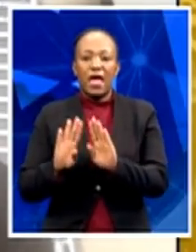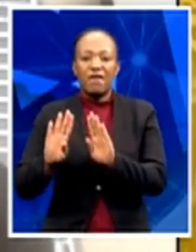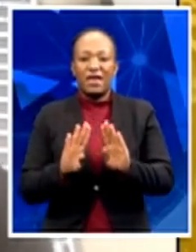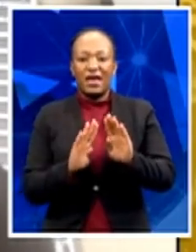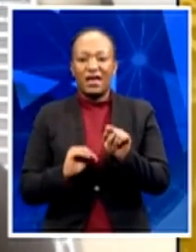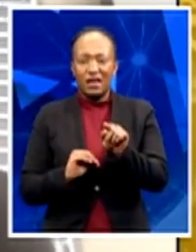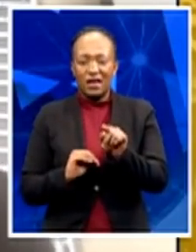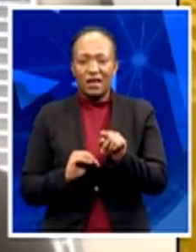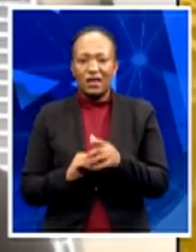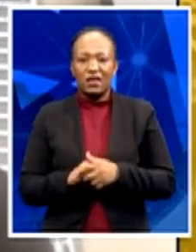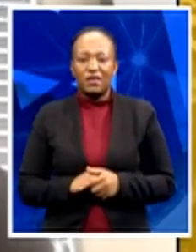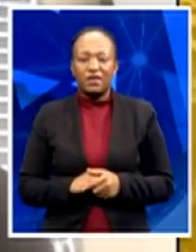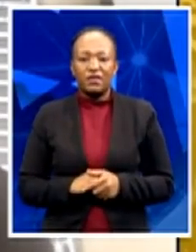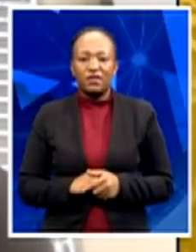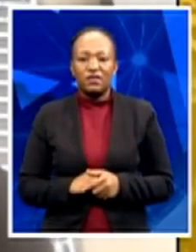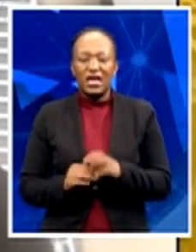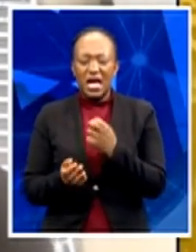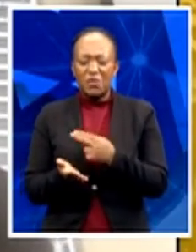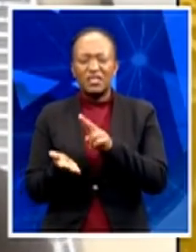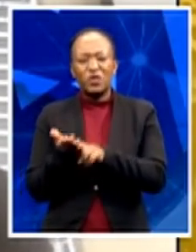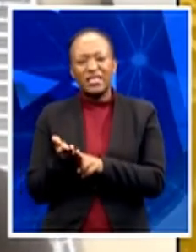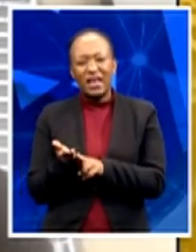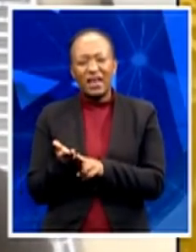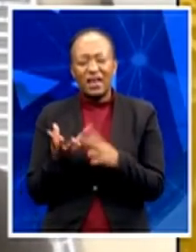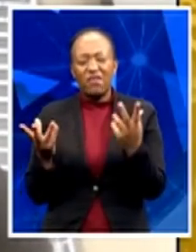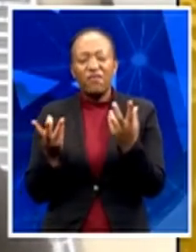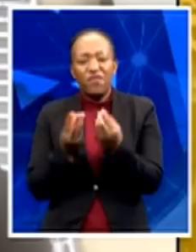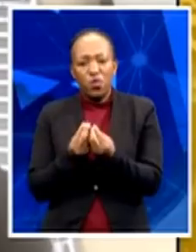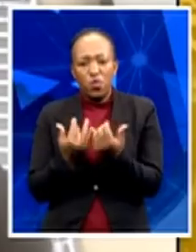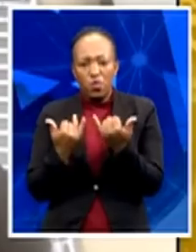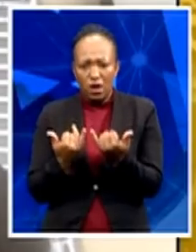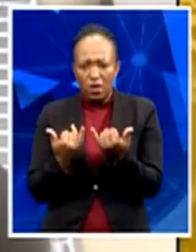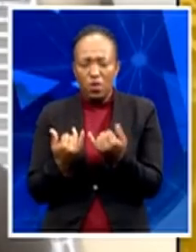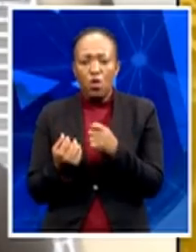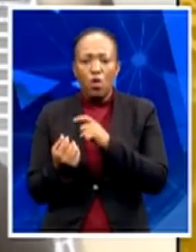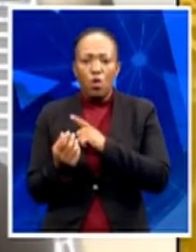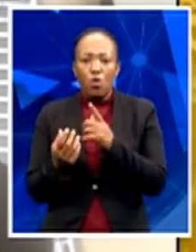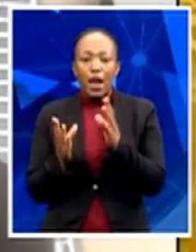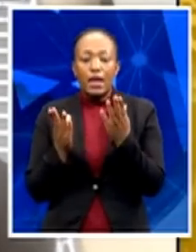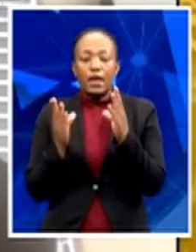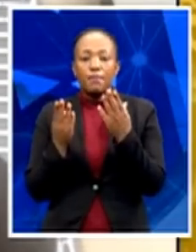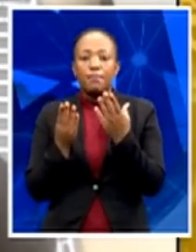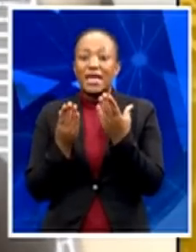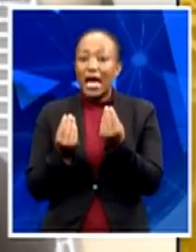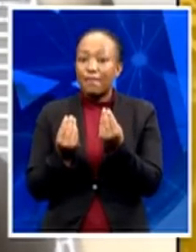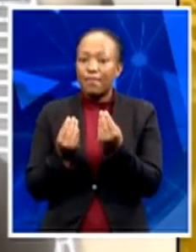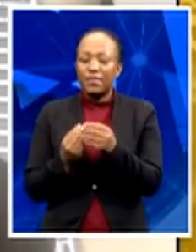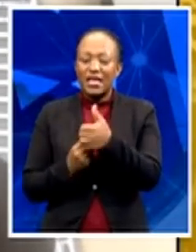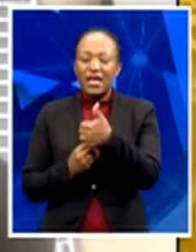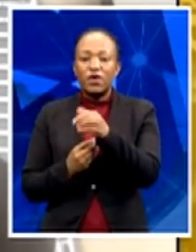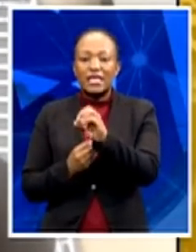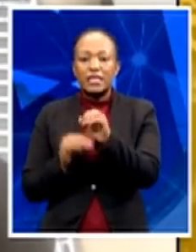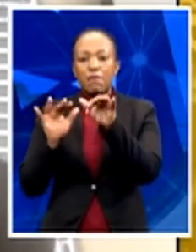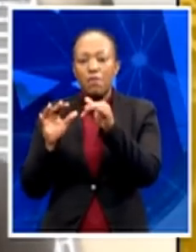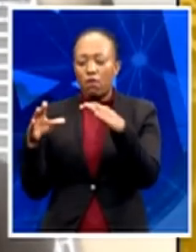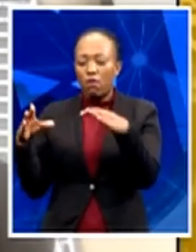number. If you look at the numbers that we have in terms of the population of 60 plus, in terms of what Stats SA